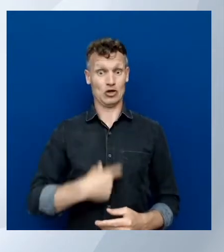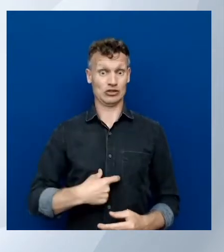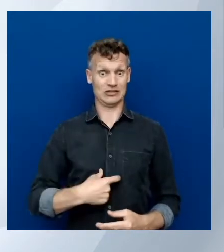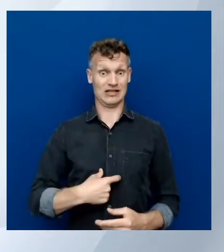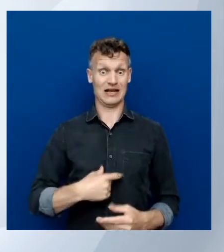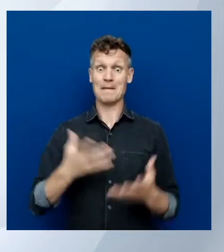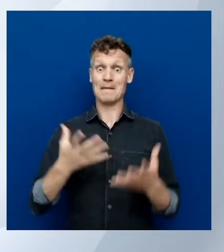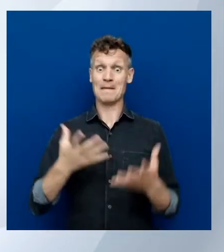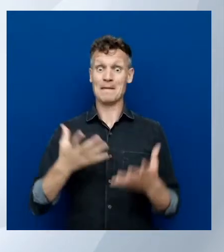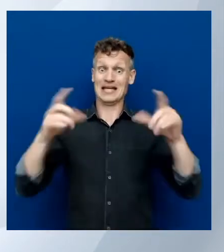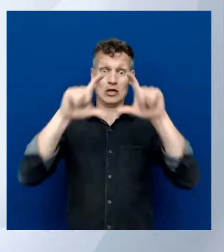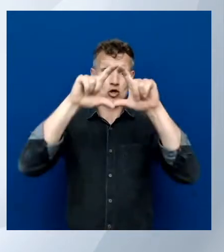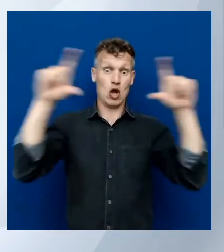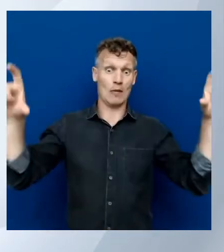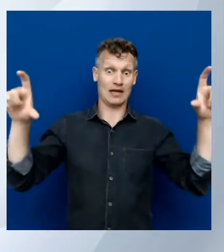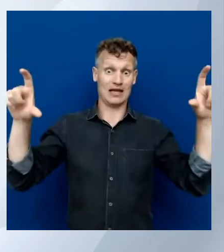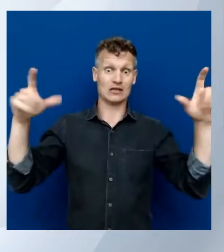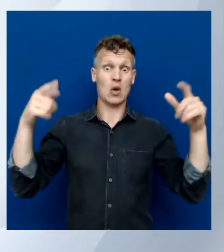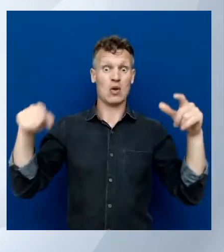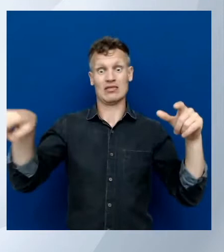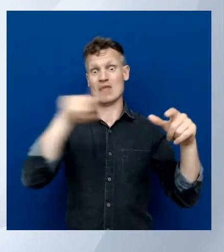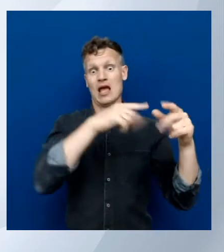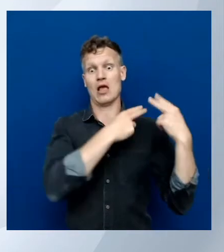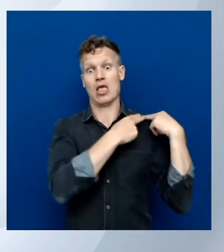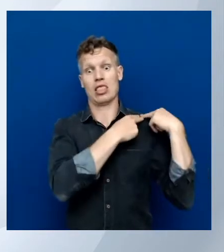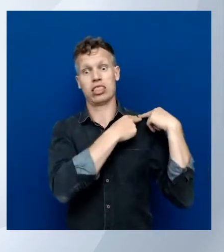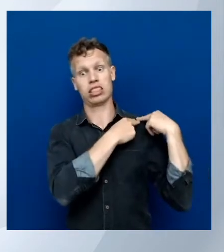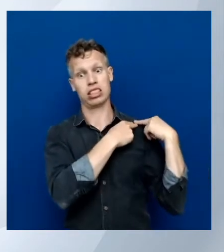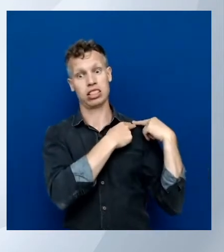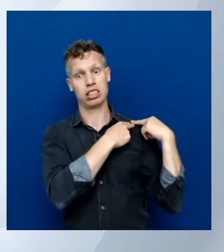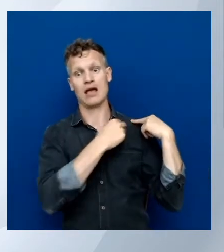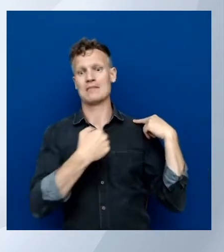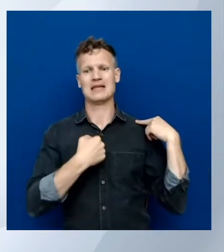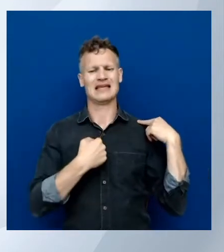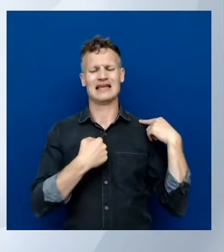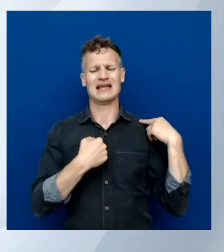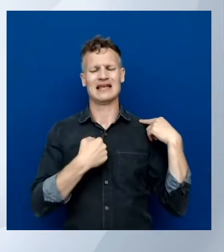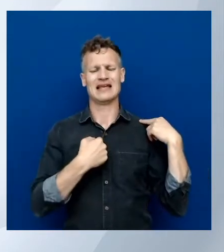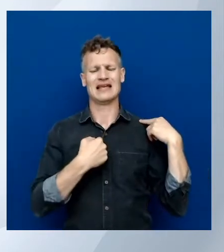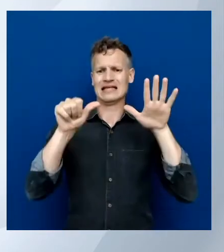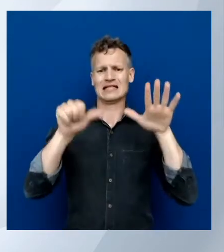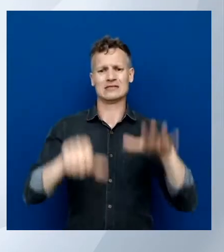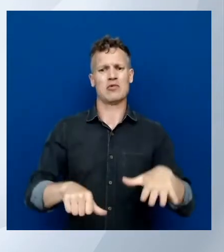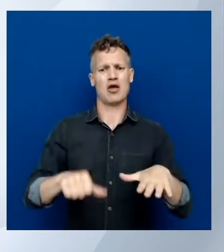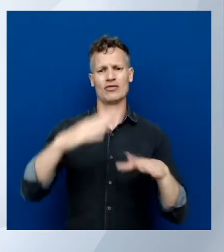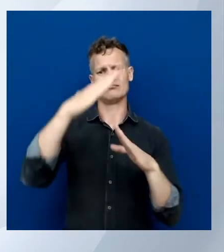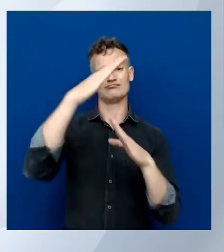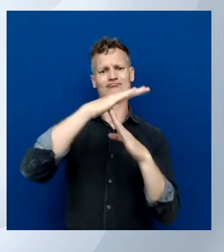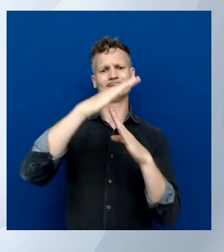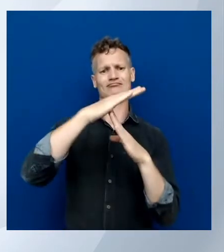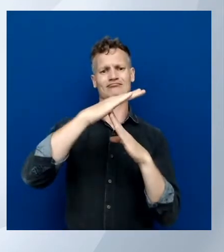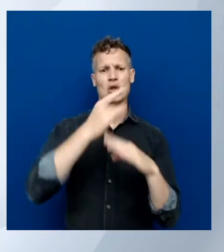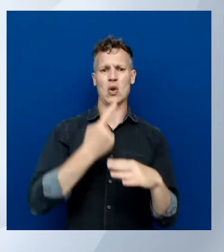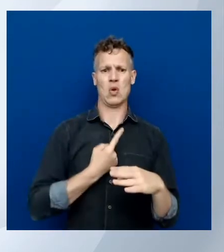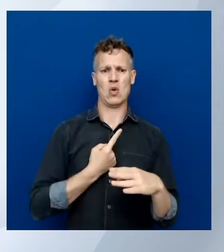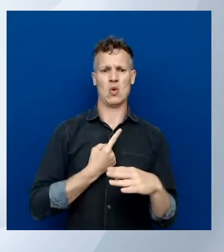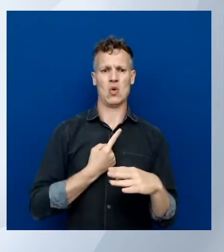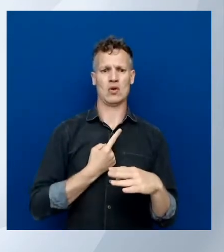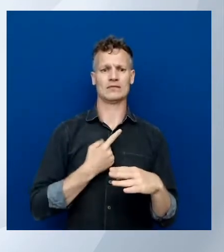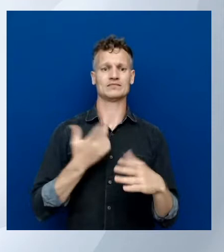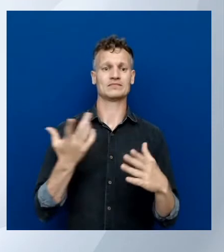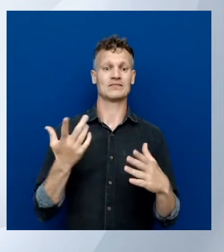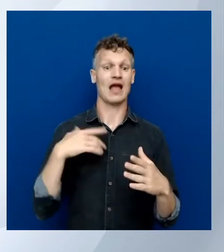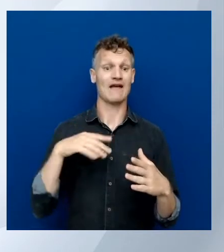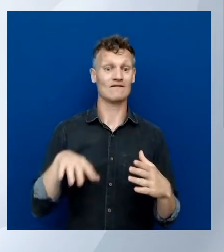I was at home for about 6 months or so, and then I found this thing called DevOps, this entire new